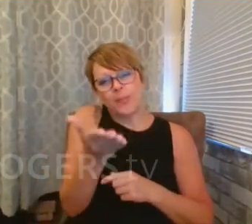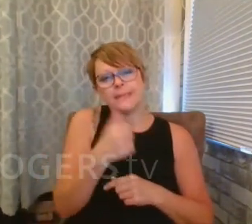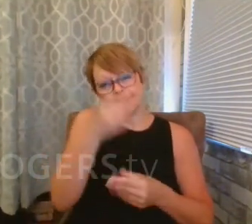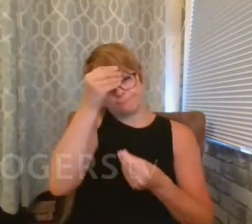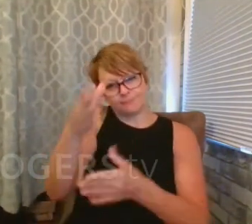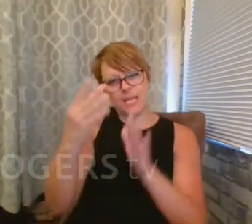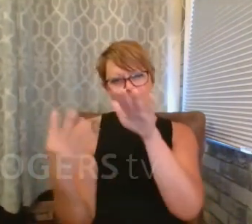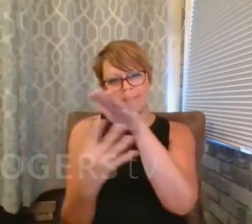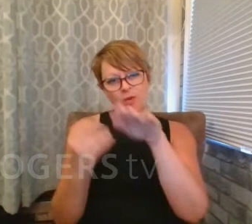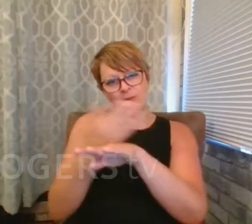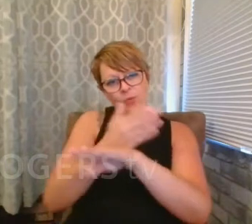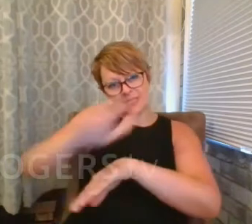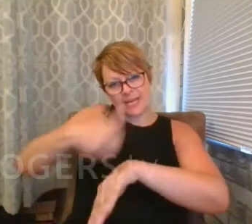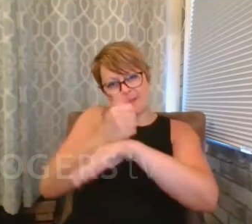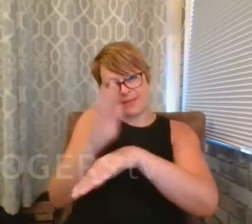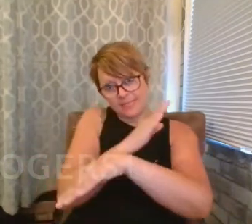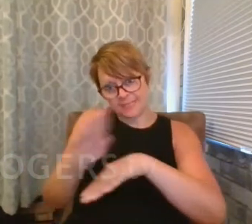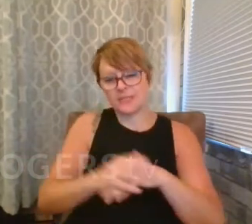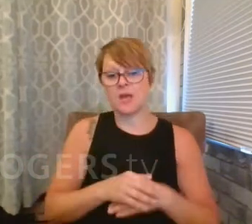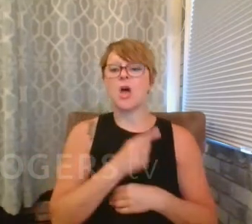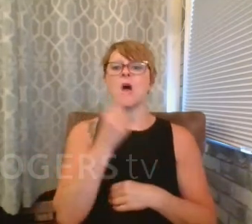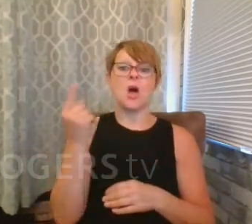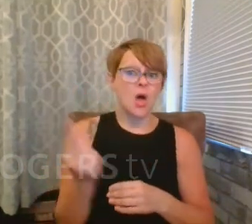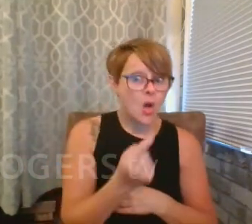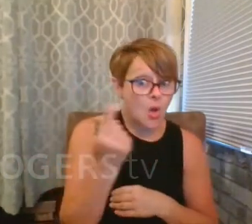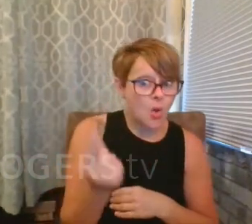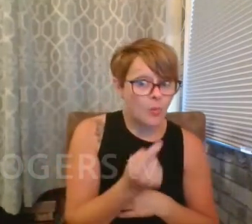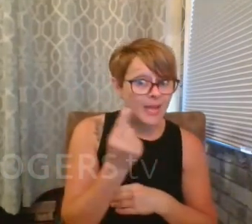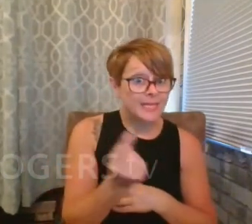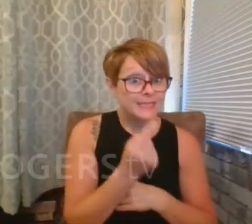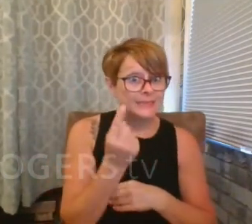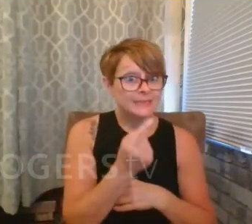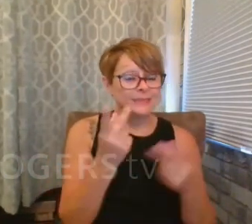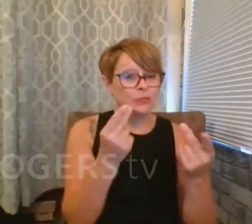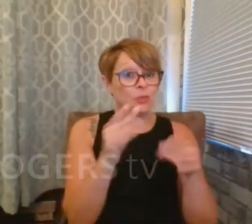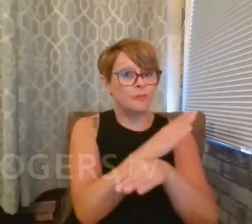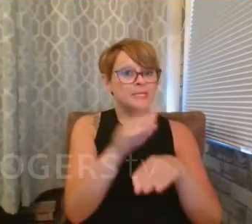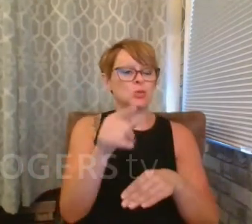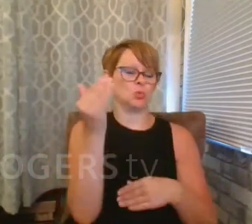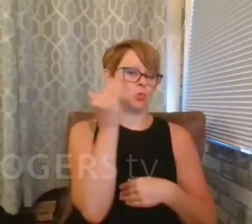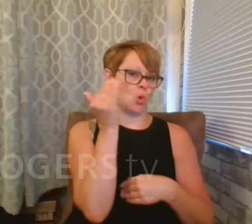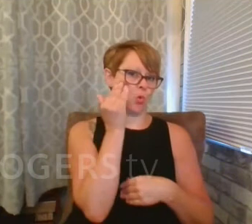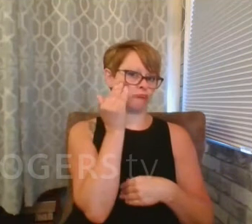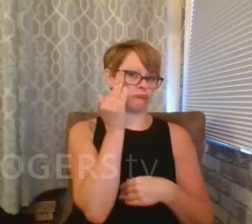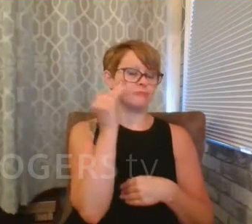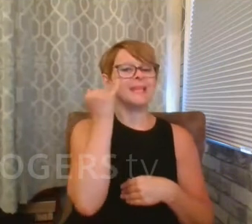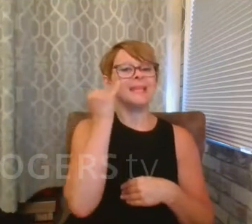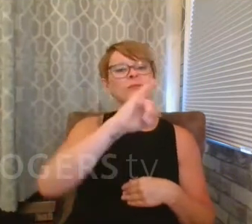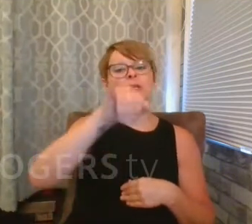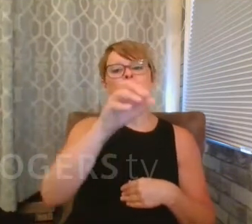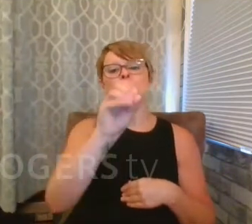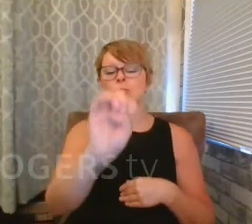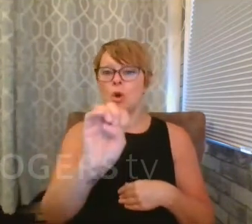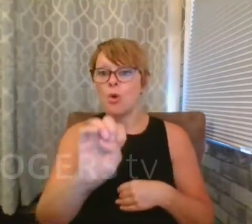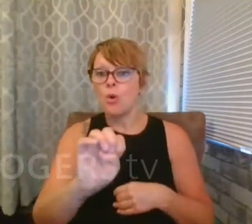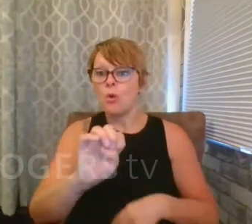business. Always do a business that you know about it. For example, if Joe is making $1 million a